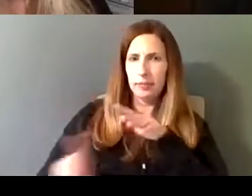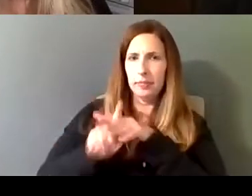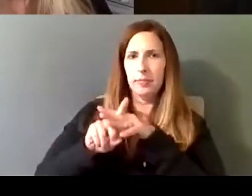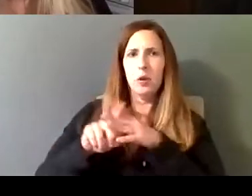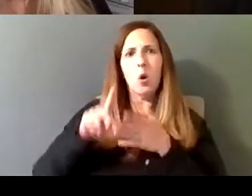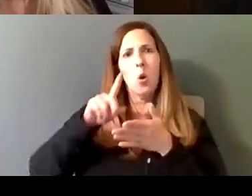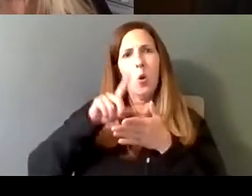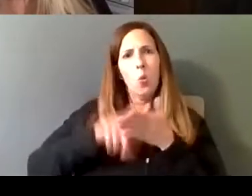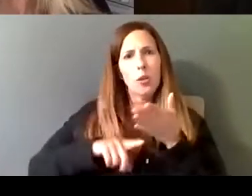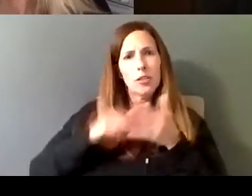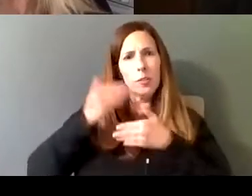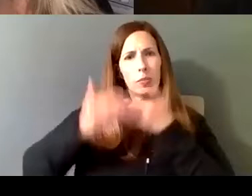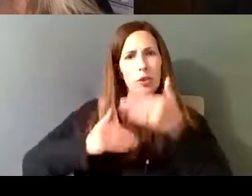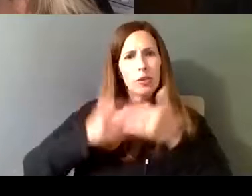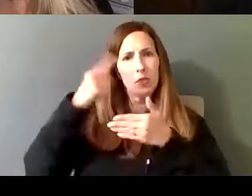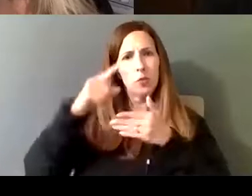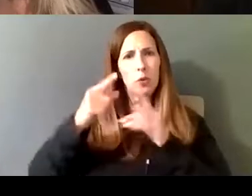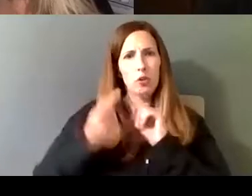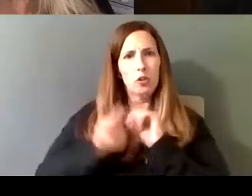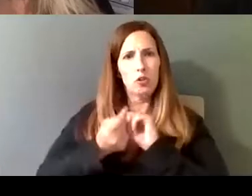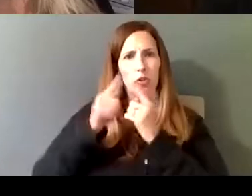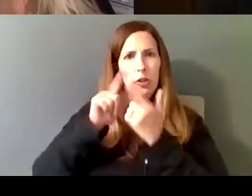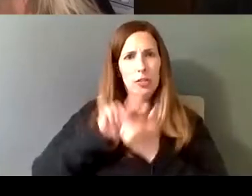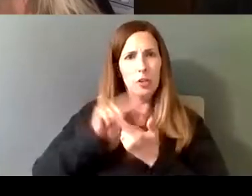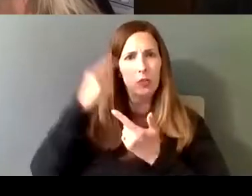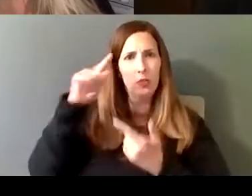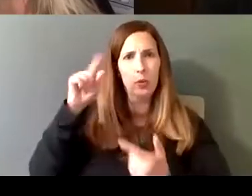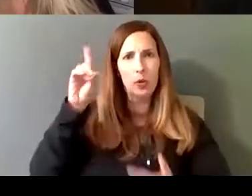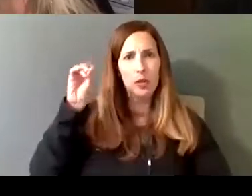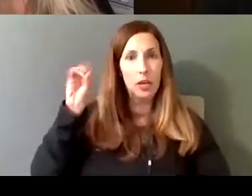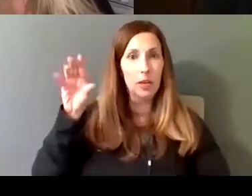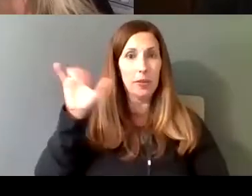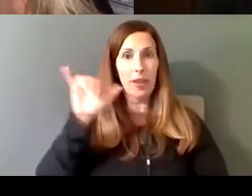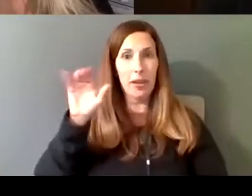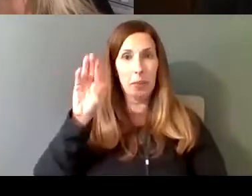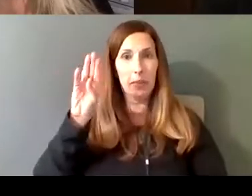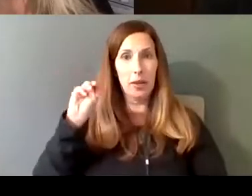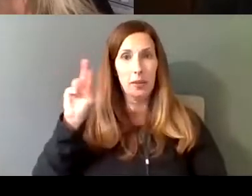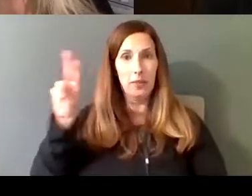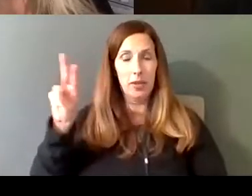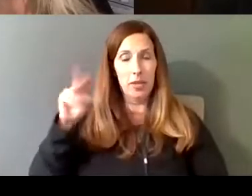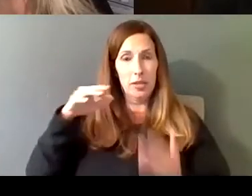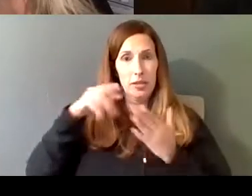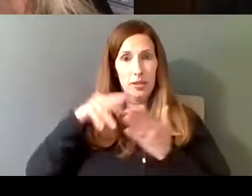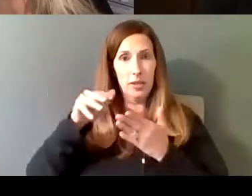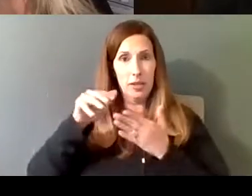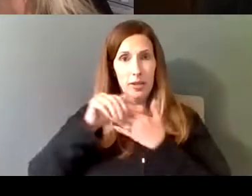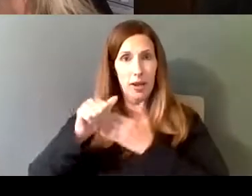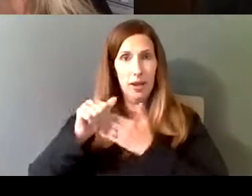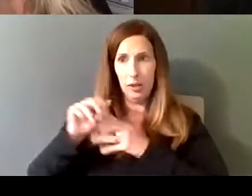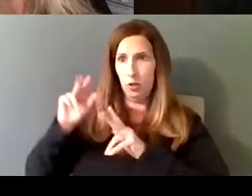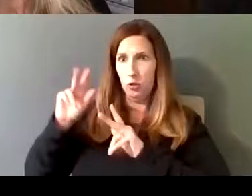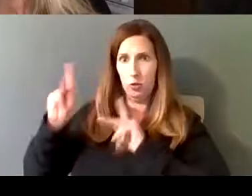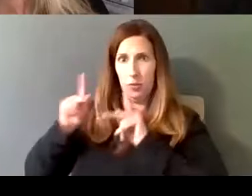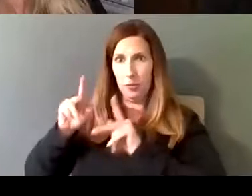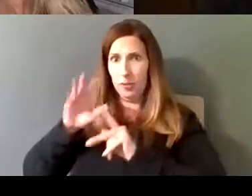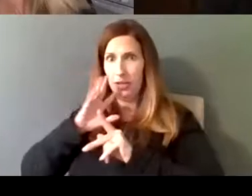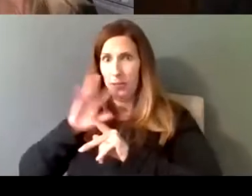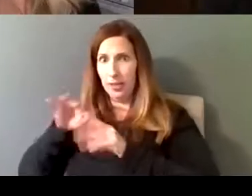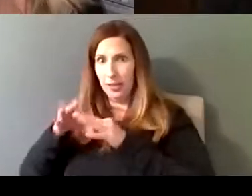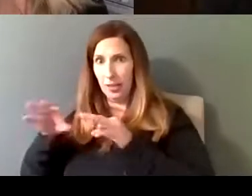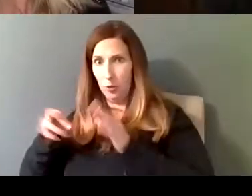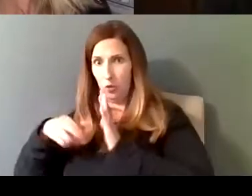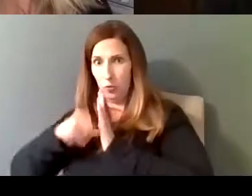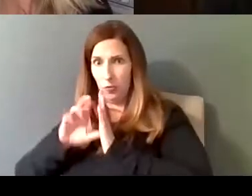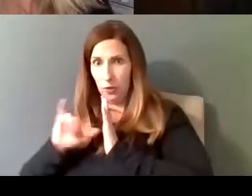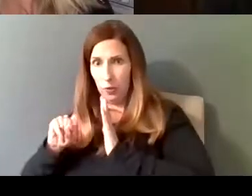for documents like the BMV study guide? Do you have folks who speak that language to review it? So the first part of that,